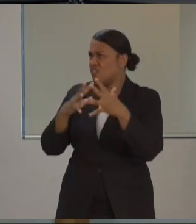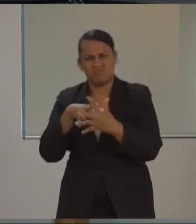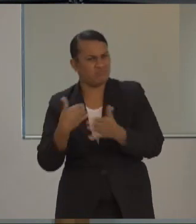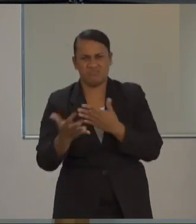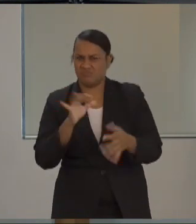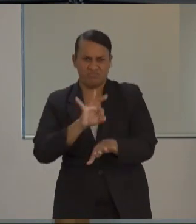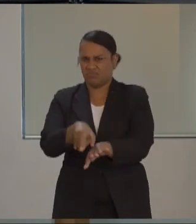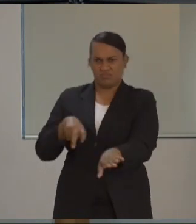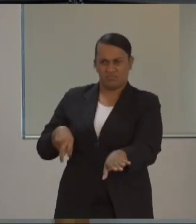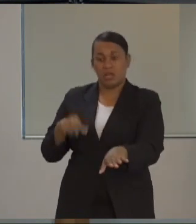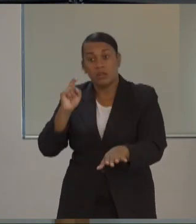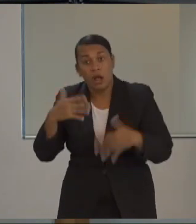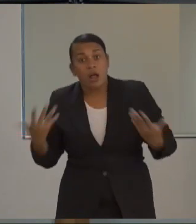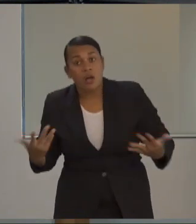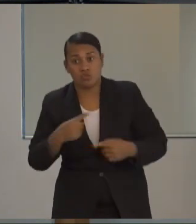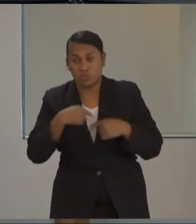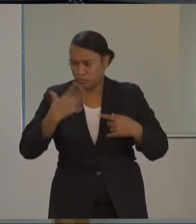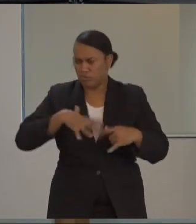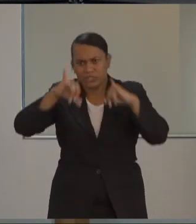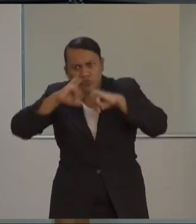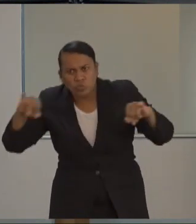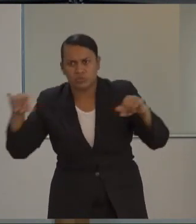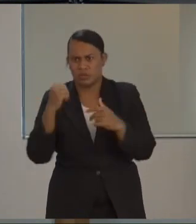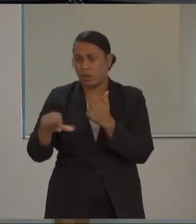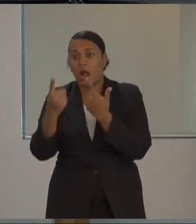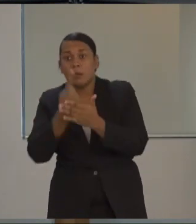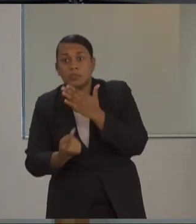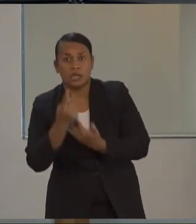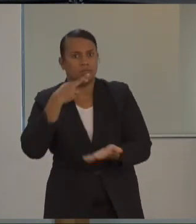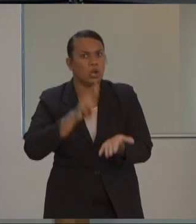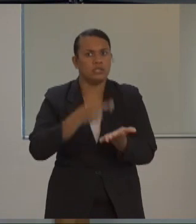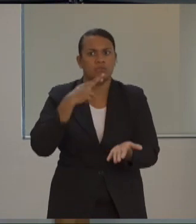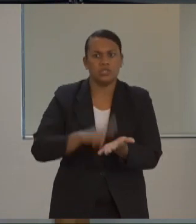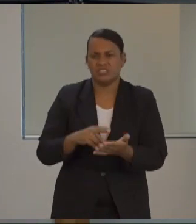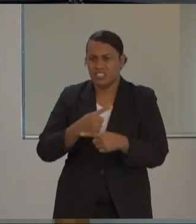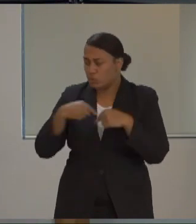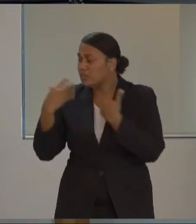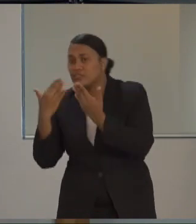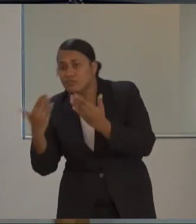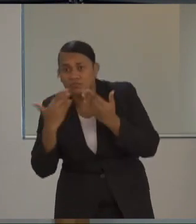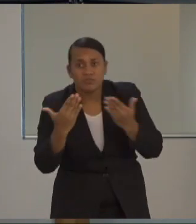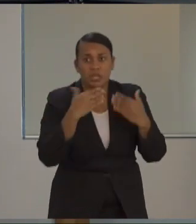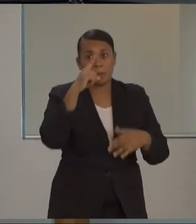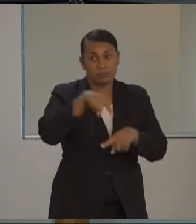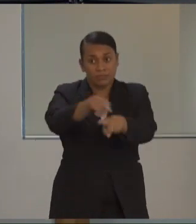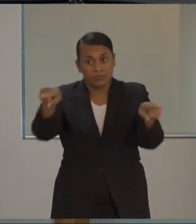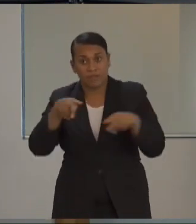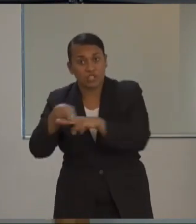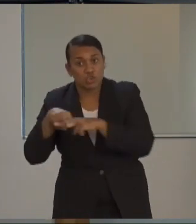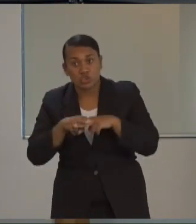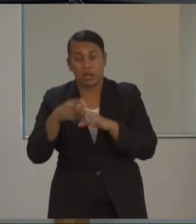with. We are investigating the cases that's been reported to us, and we thank the people of Fiji and the media as well for